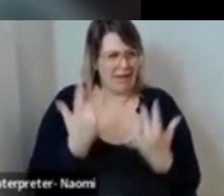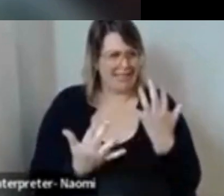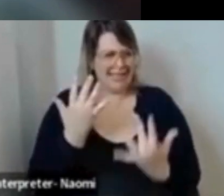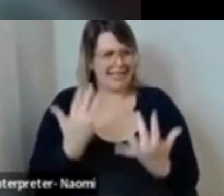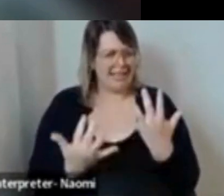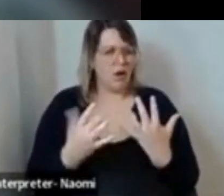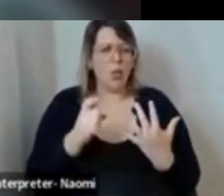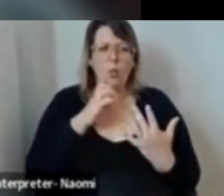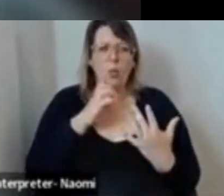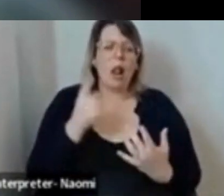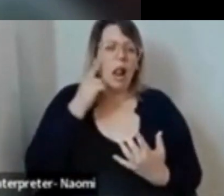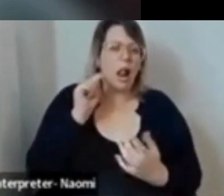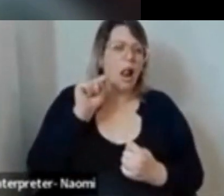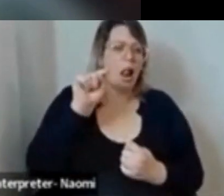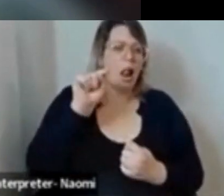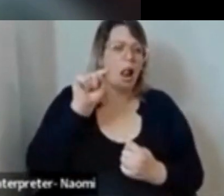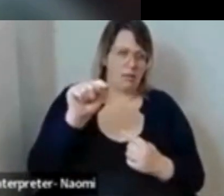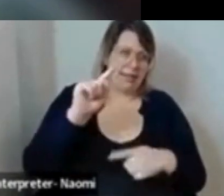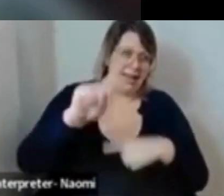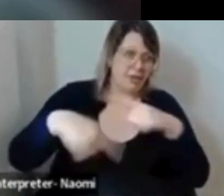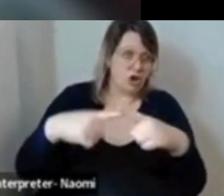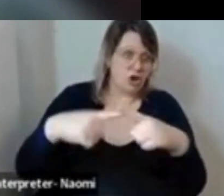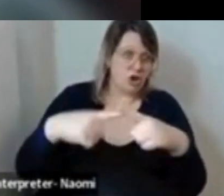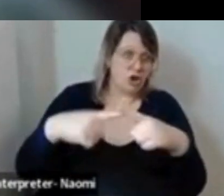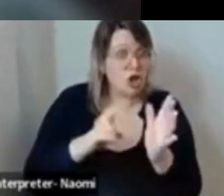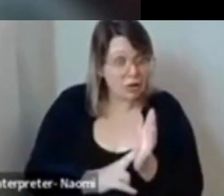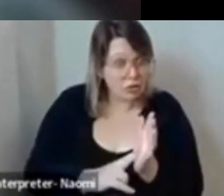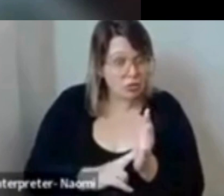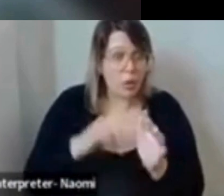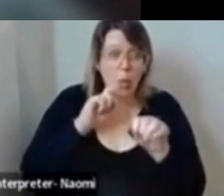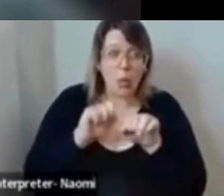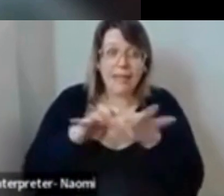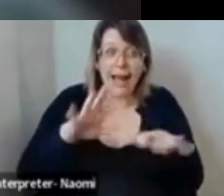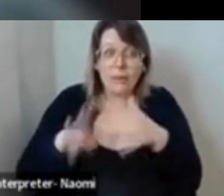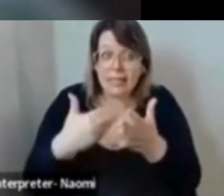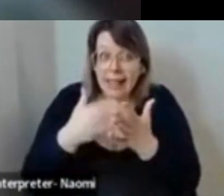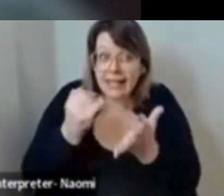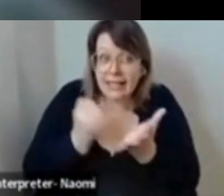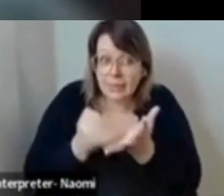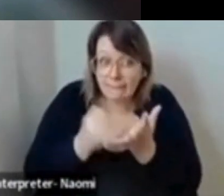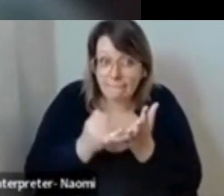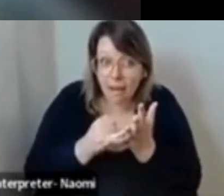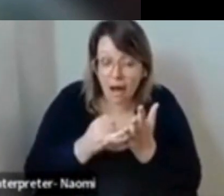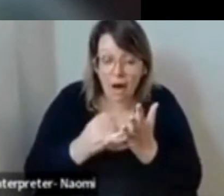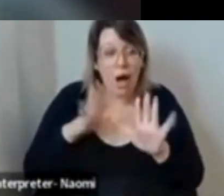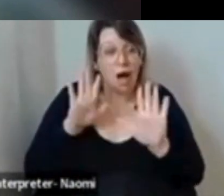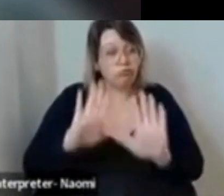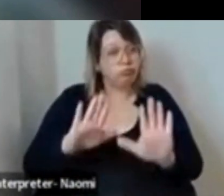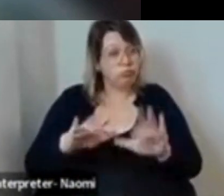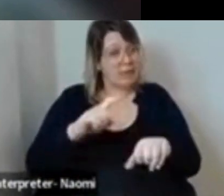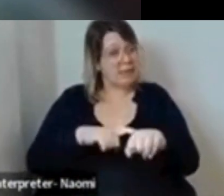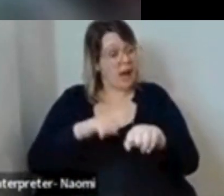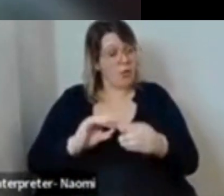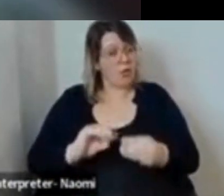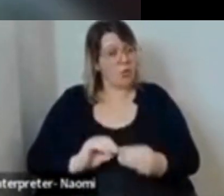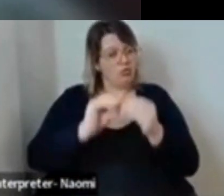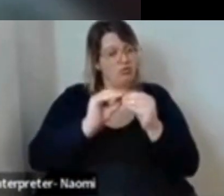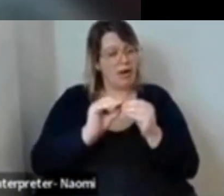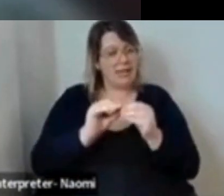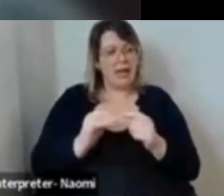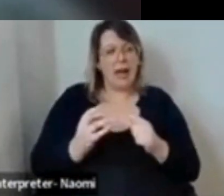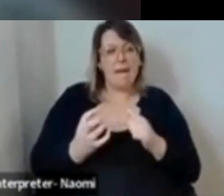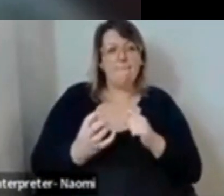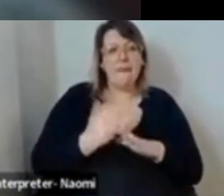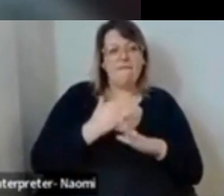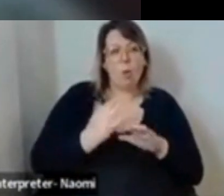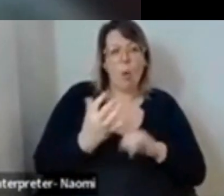until September, because we want to spend some of this time with all of our new hub lead organisations to shape that performance framework. We've already worked with